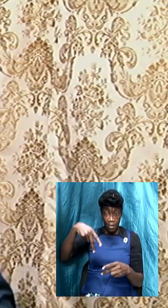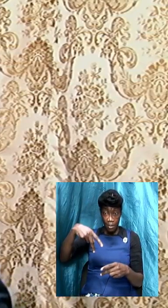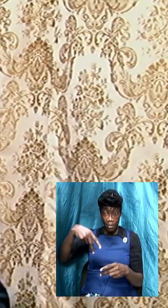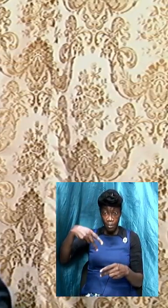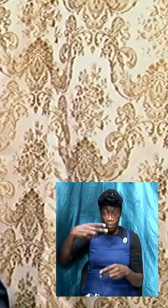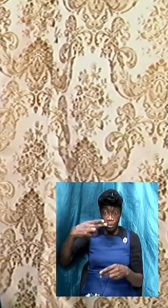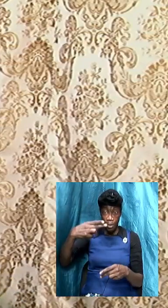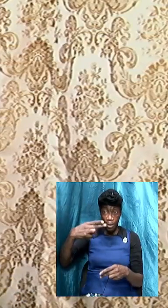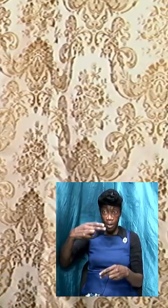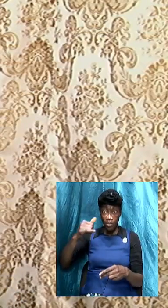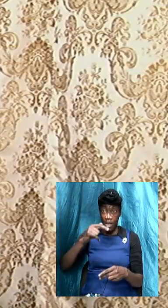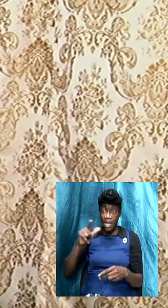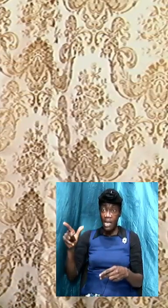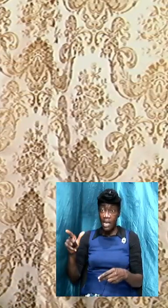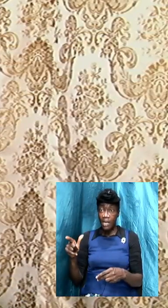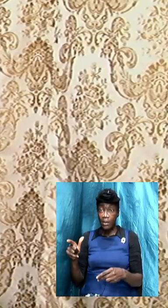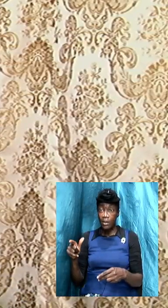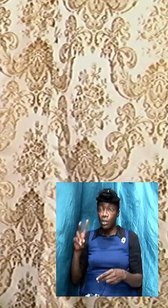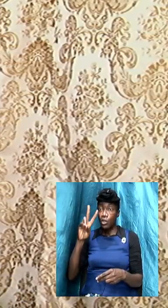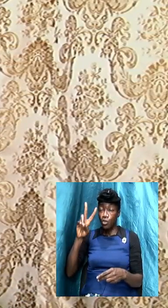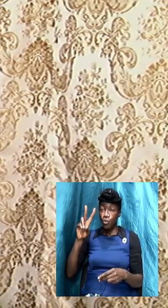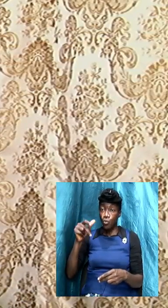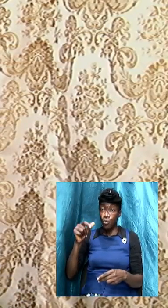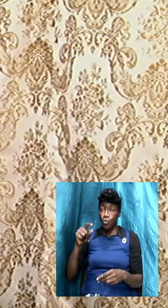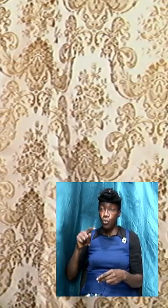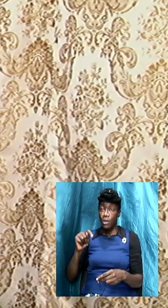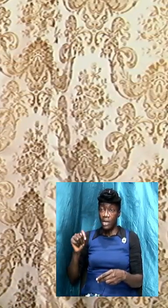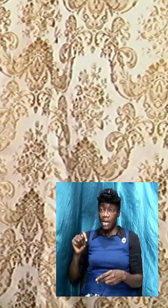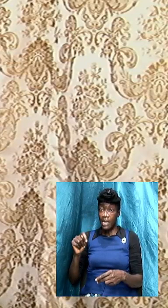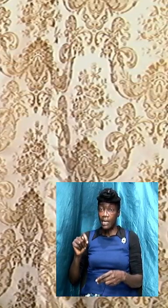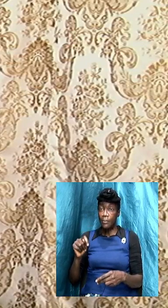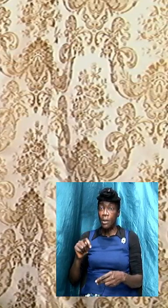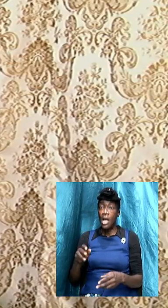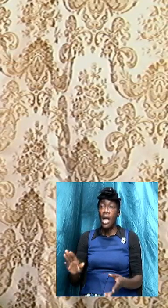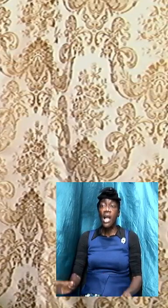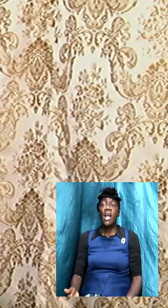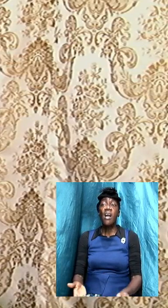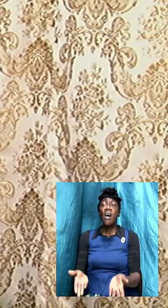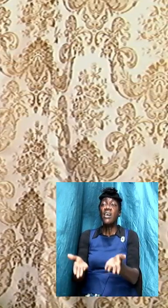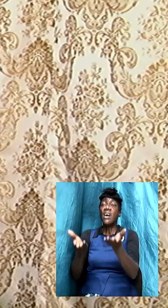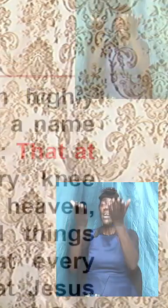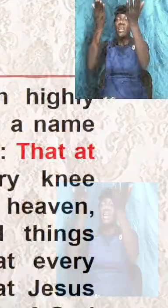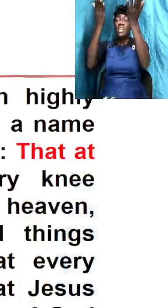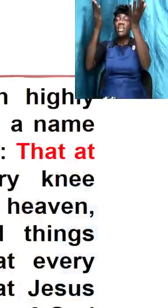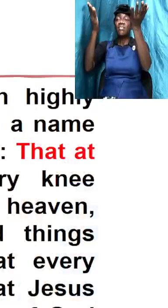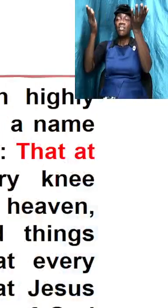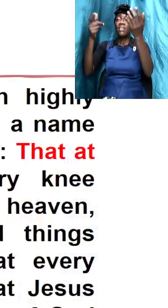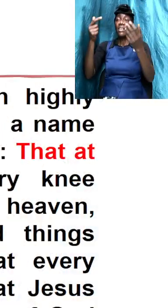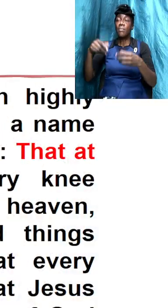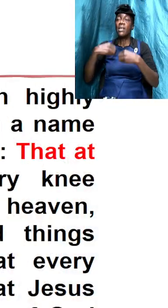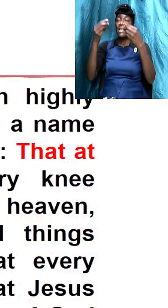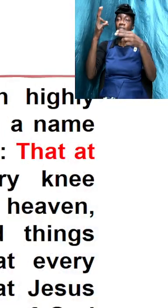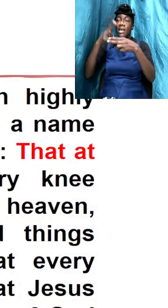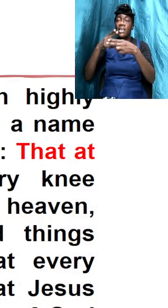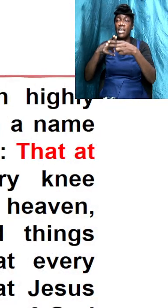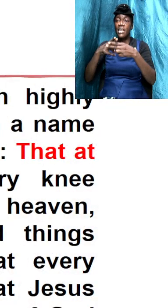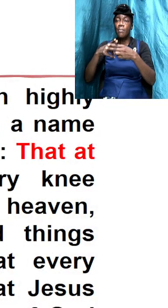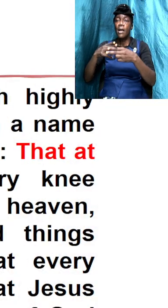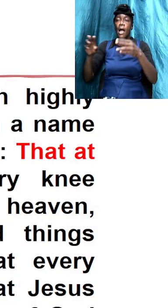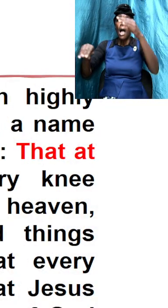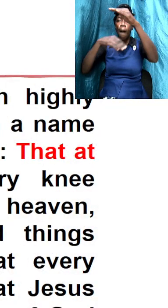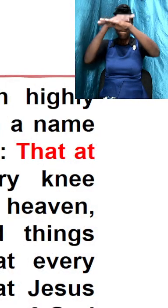highly exalted him and had given him a name which is above every name. That at the name of